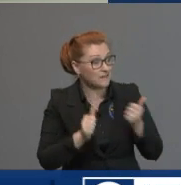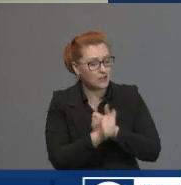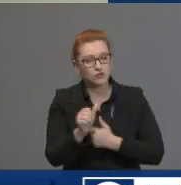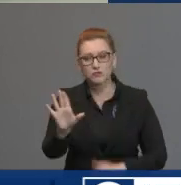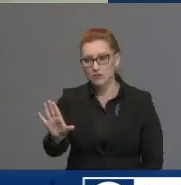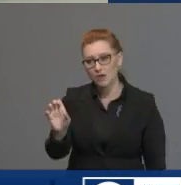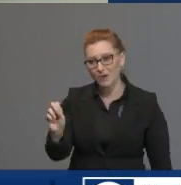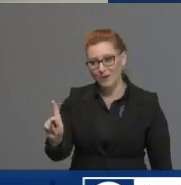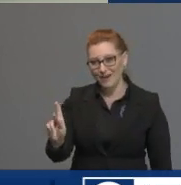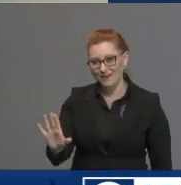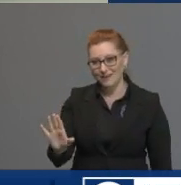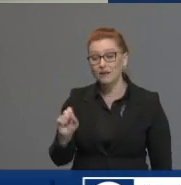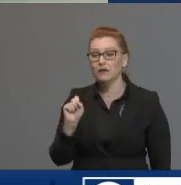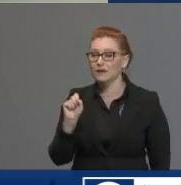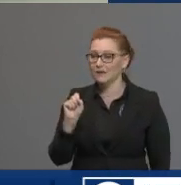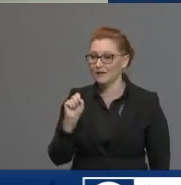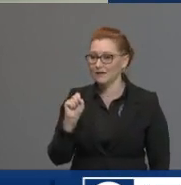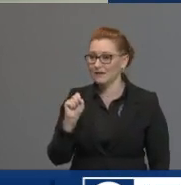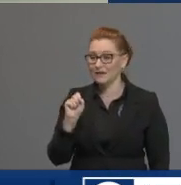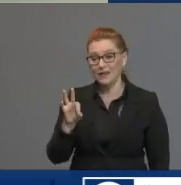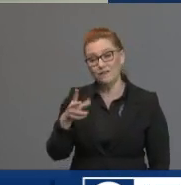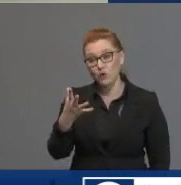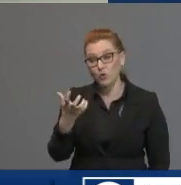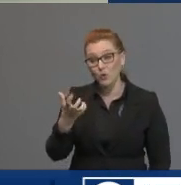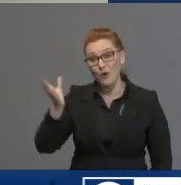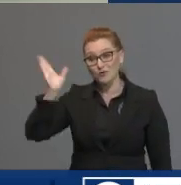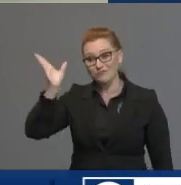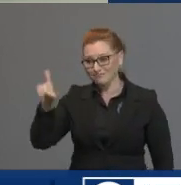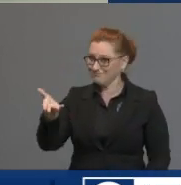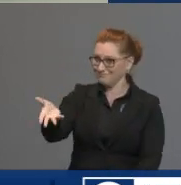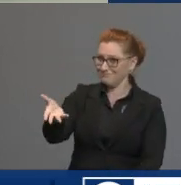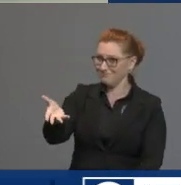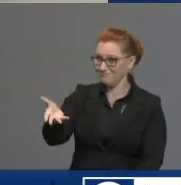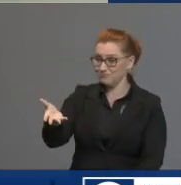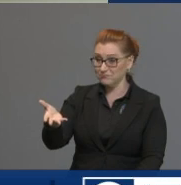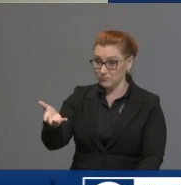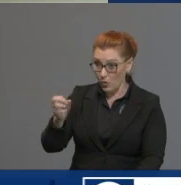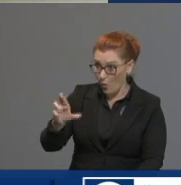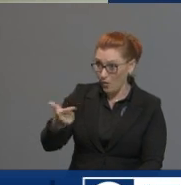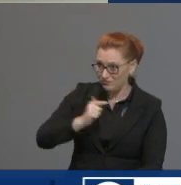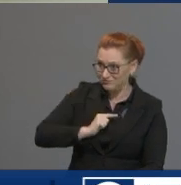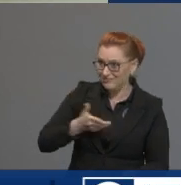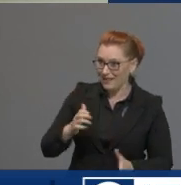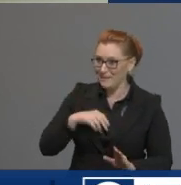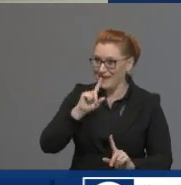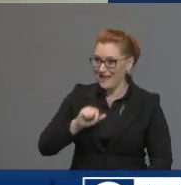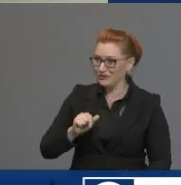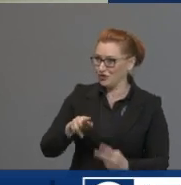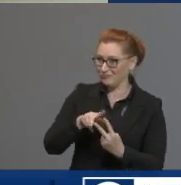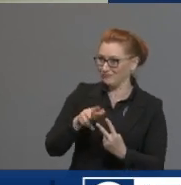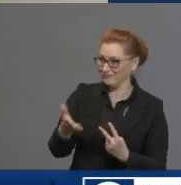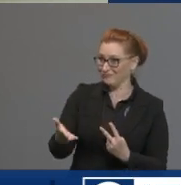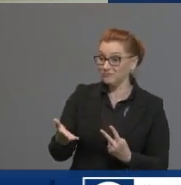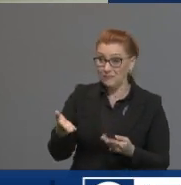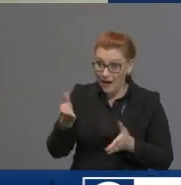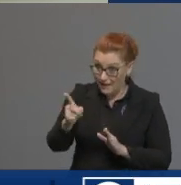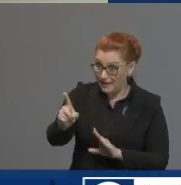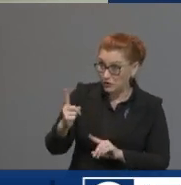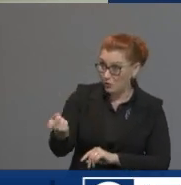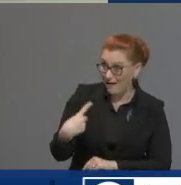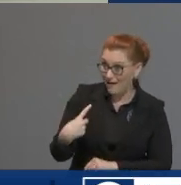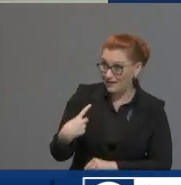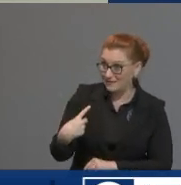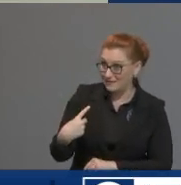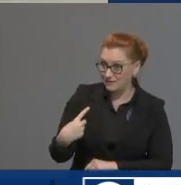line put, right now. okay. Dave, if you've got a speech to give, we'll let you give it. If I can answer the question, I let you ask